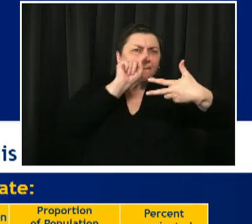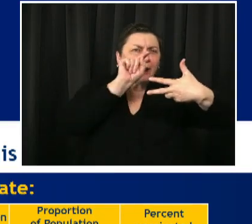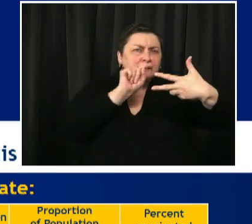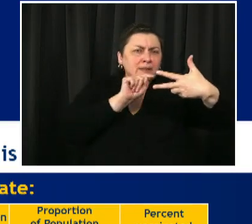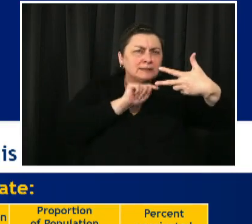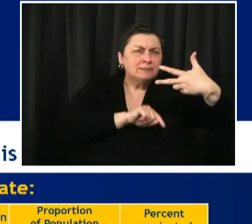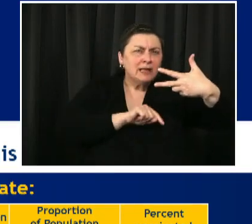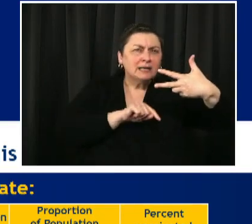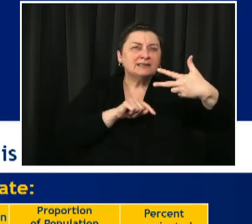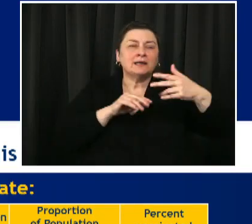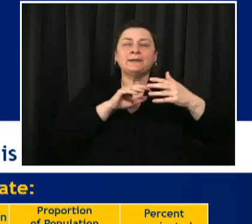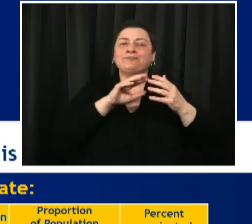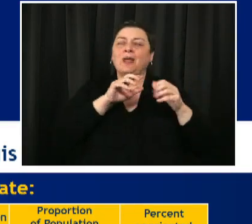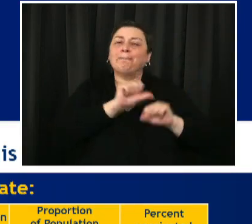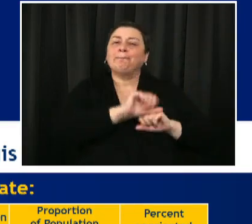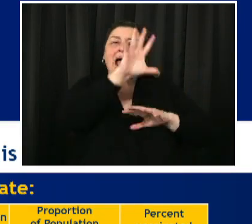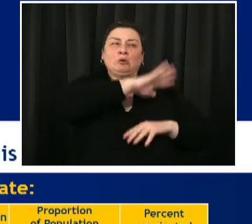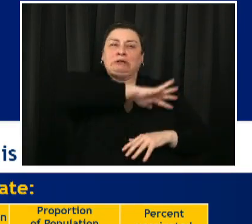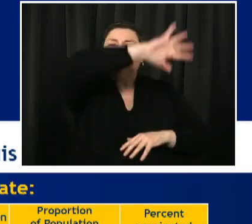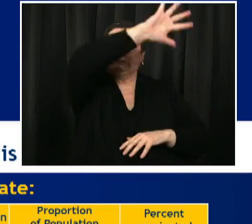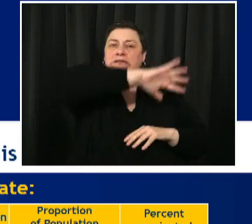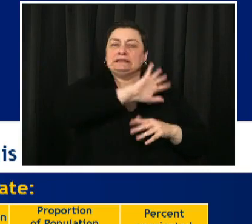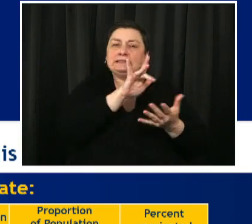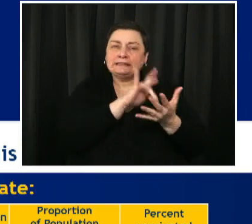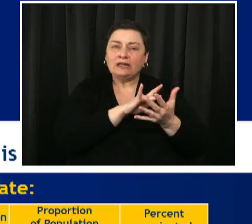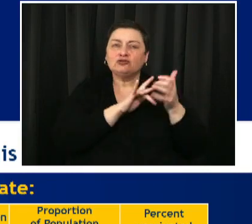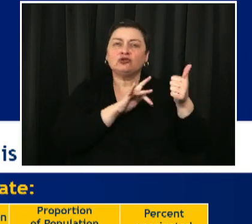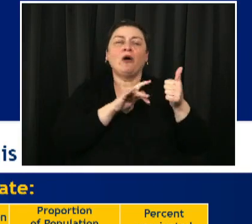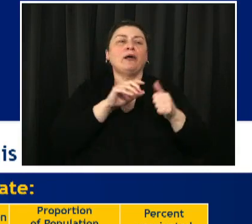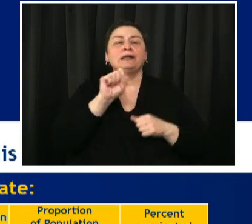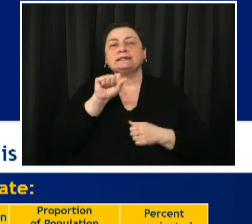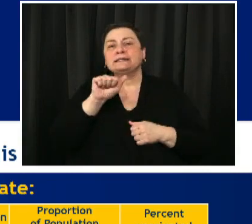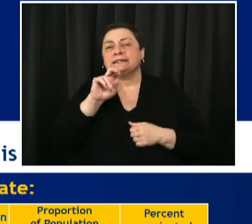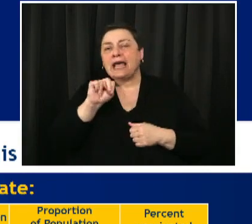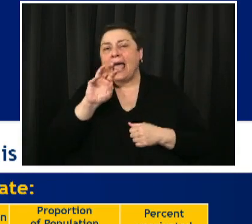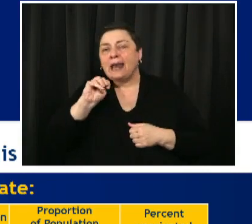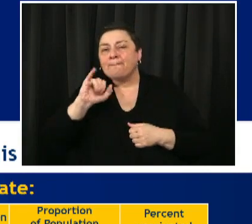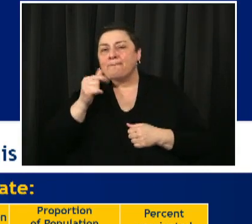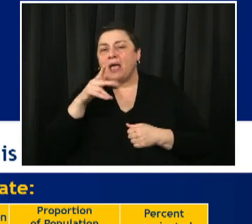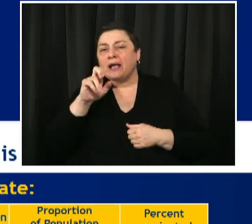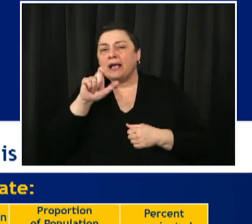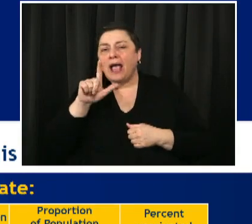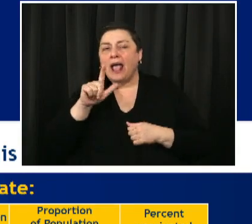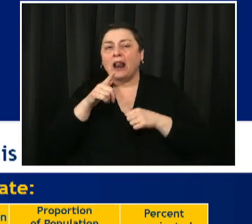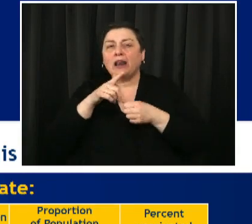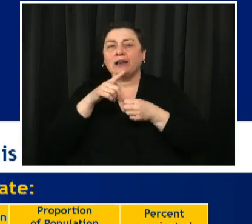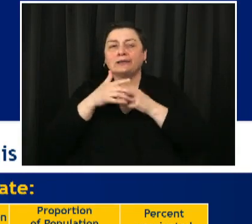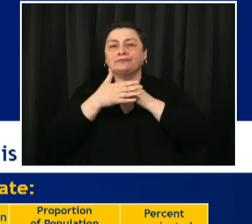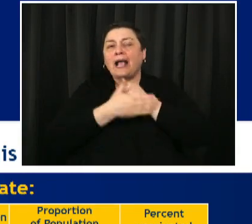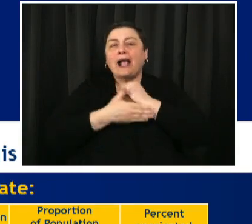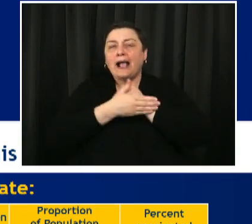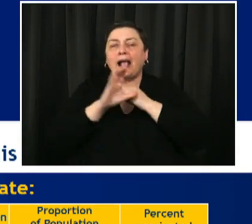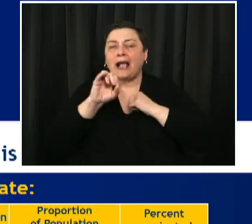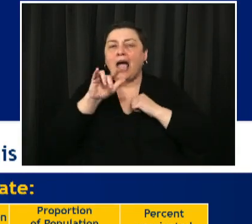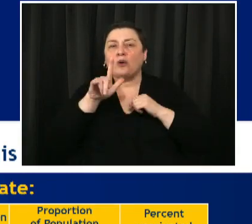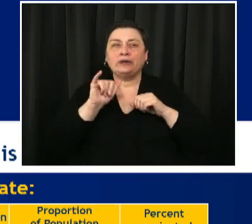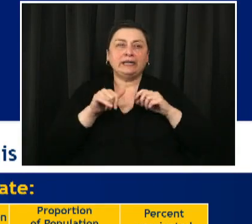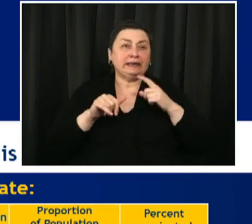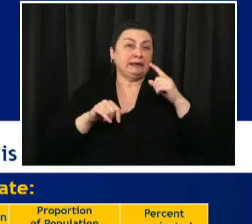prominent, the Central Mountains and the West Central Partnership, where San Miguel County is located, in the red. And in some of these